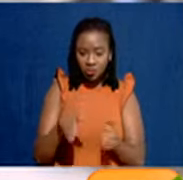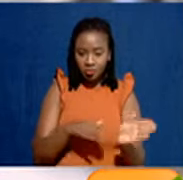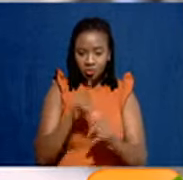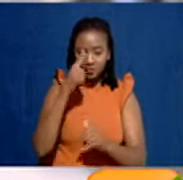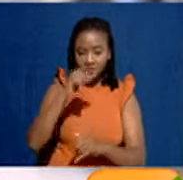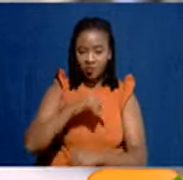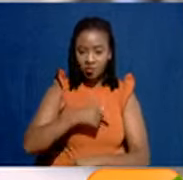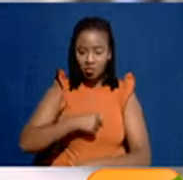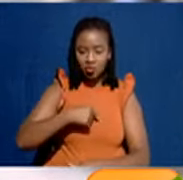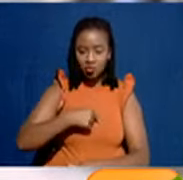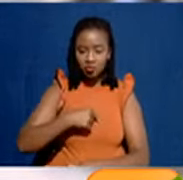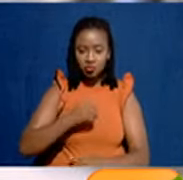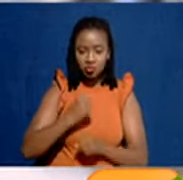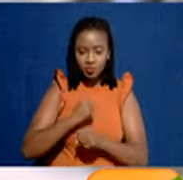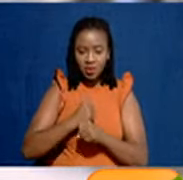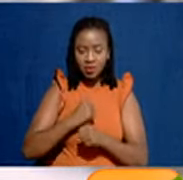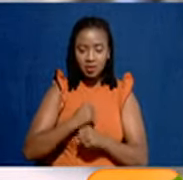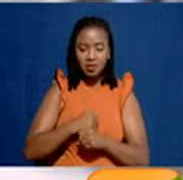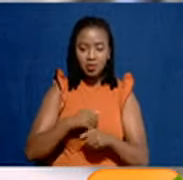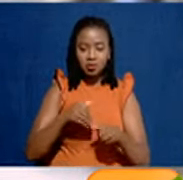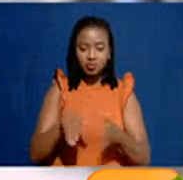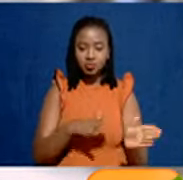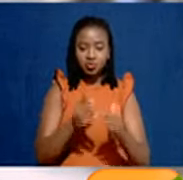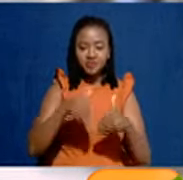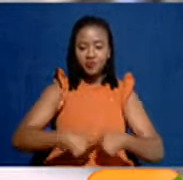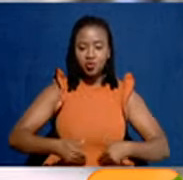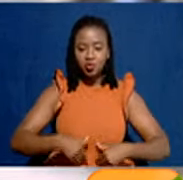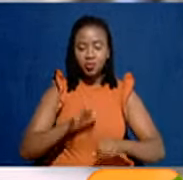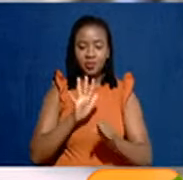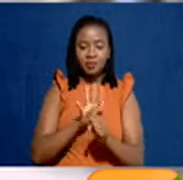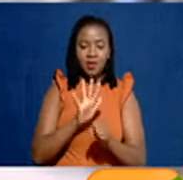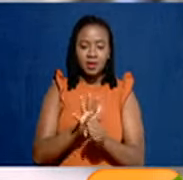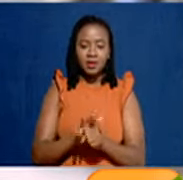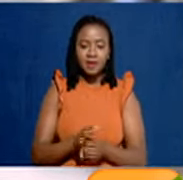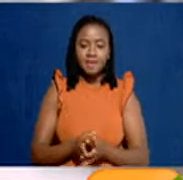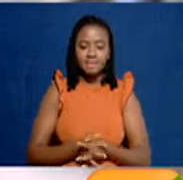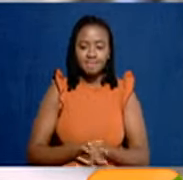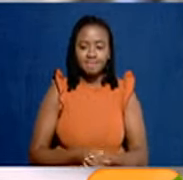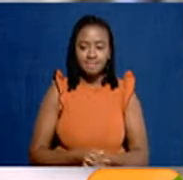Francis Mtalaki, Citizen TV, Beijing, China.